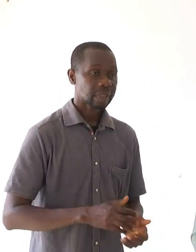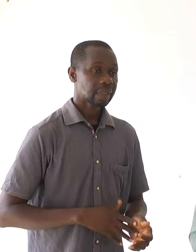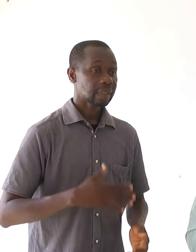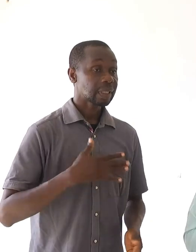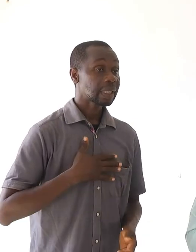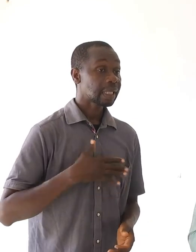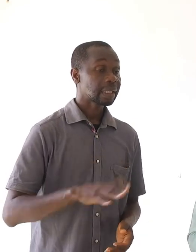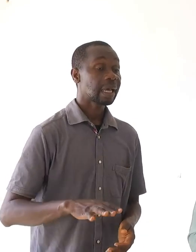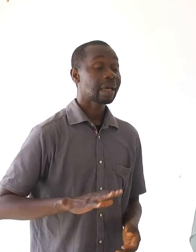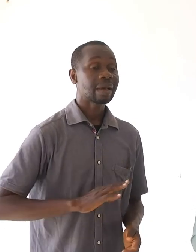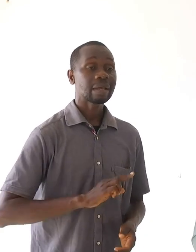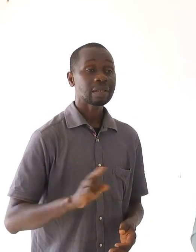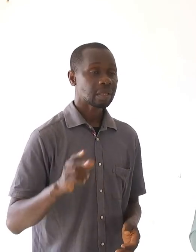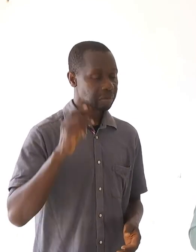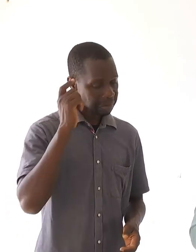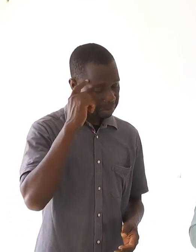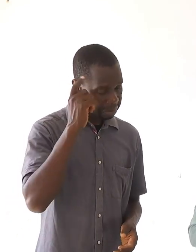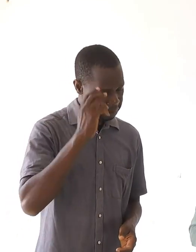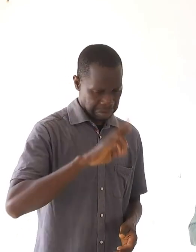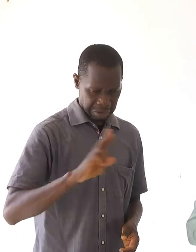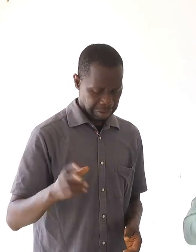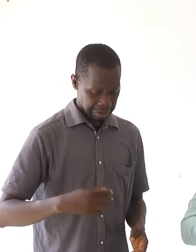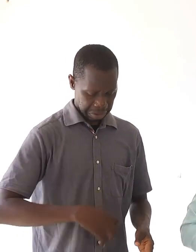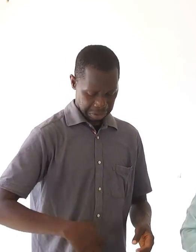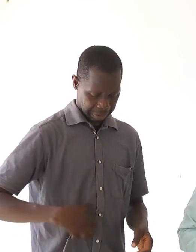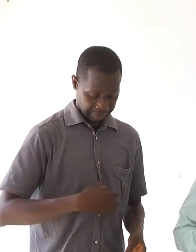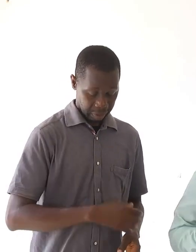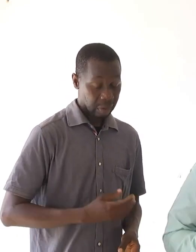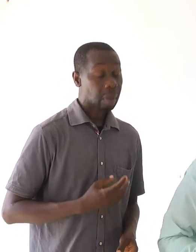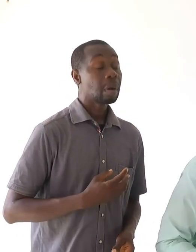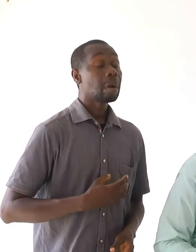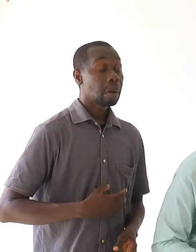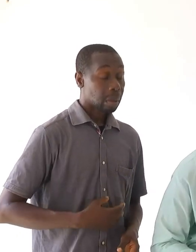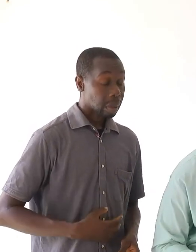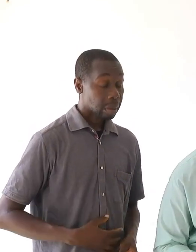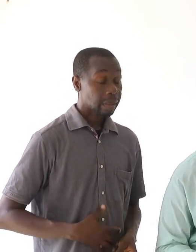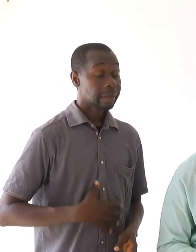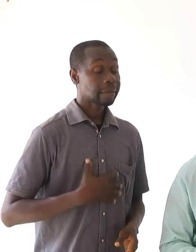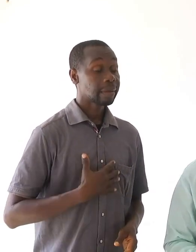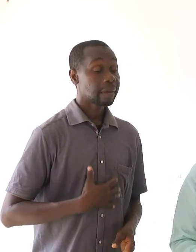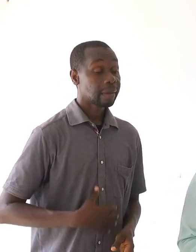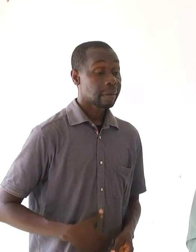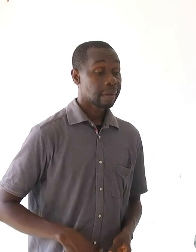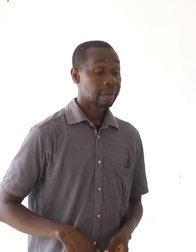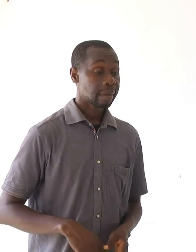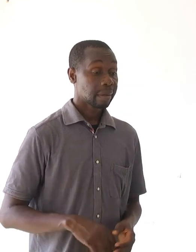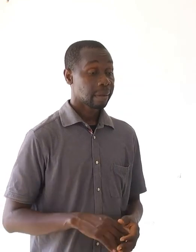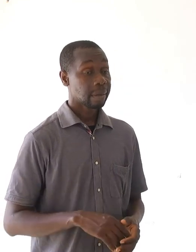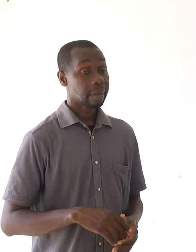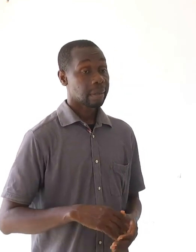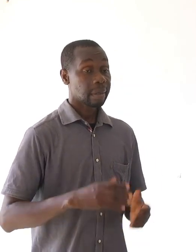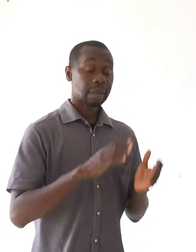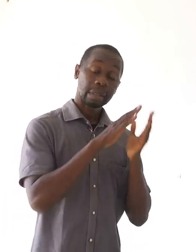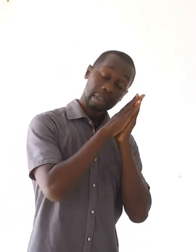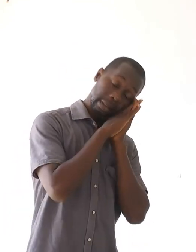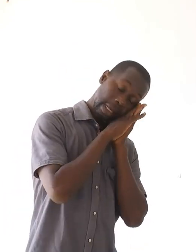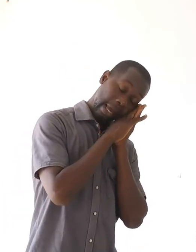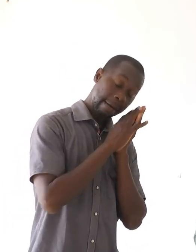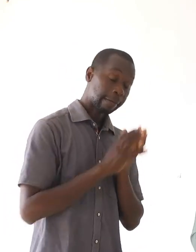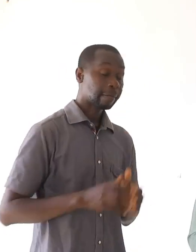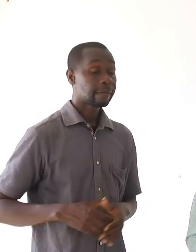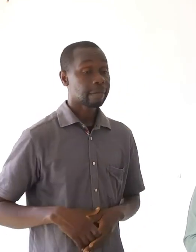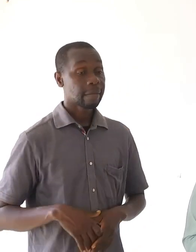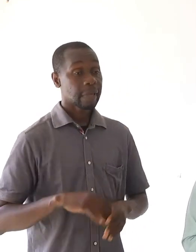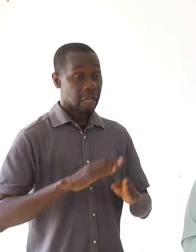that we are usually not aware of. Digestion, breathing, respiration, and your sleep and other things